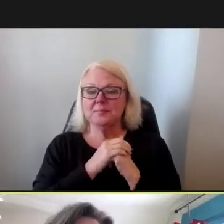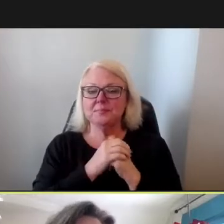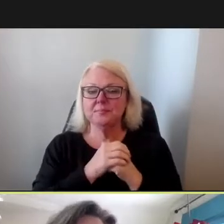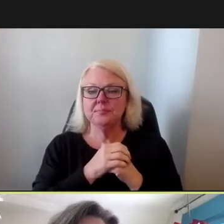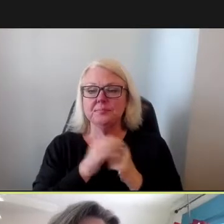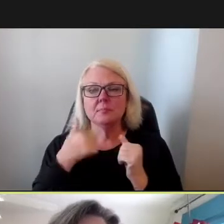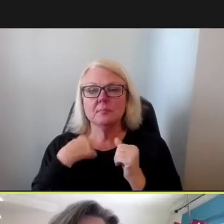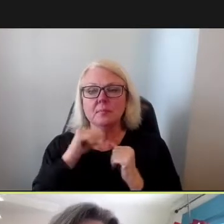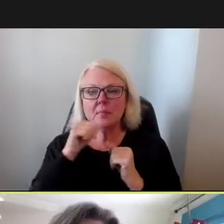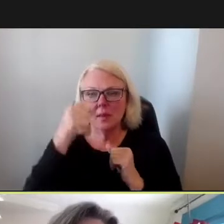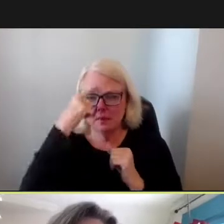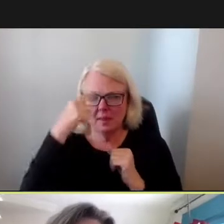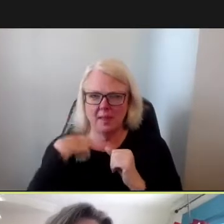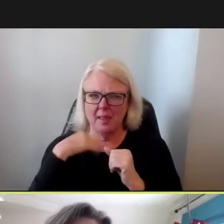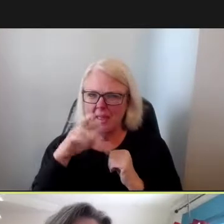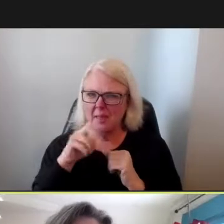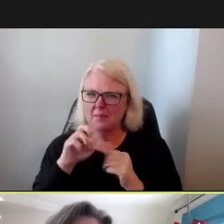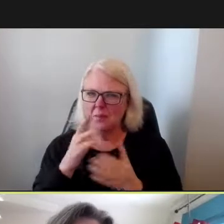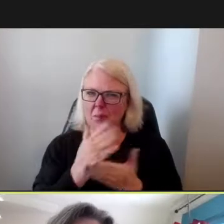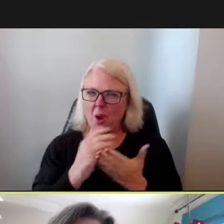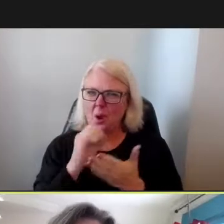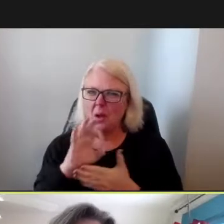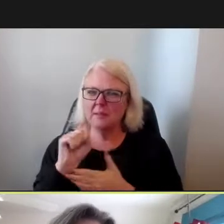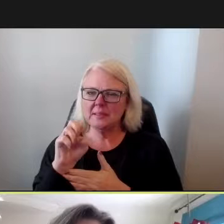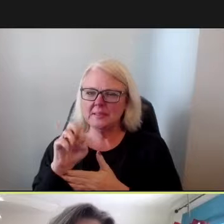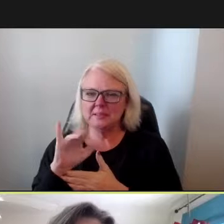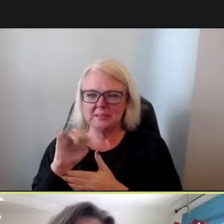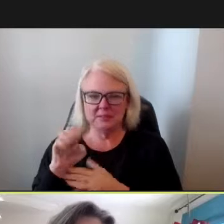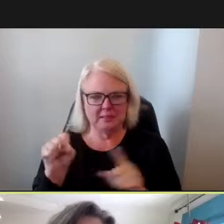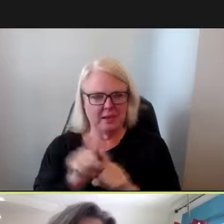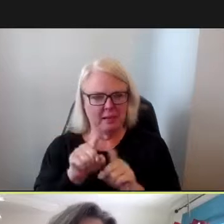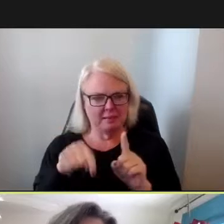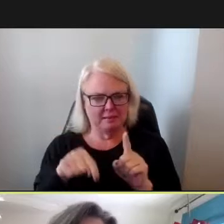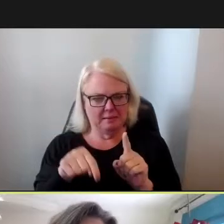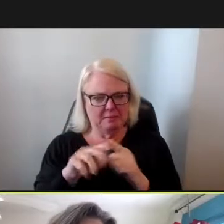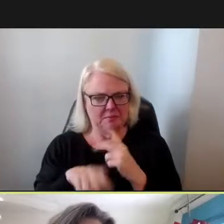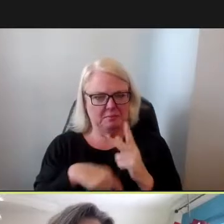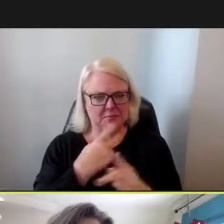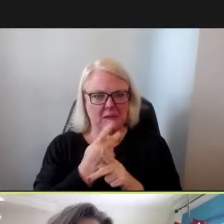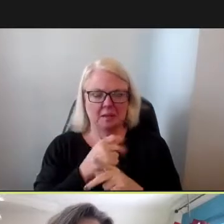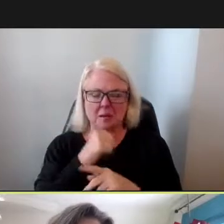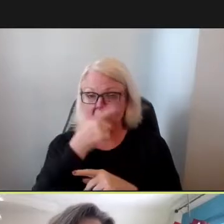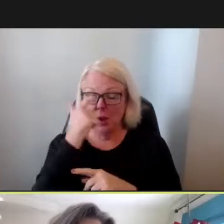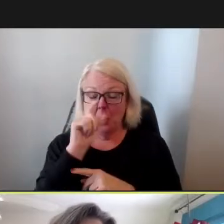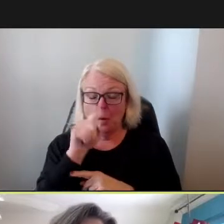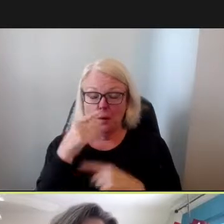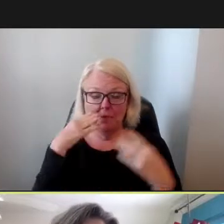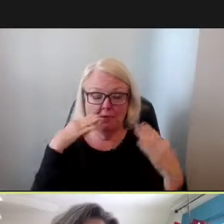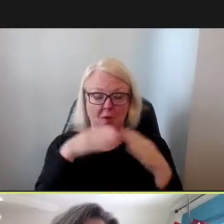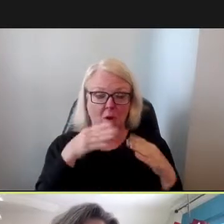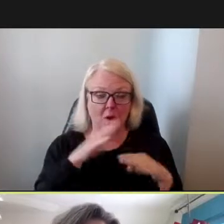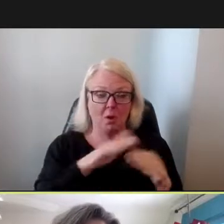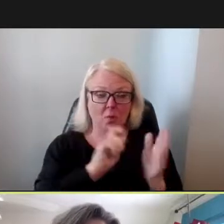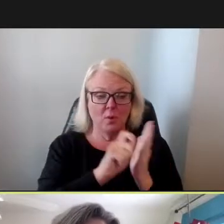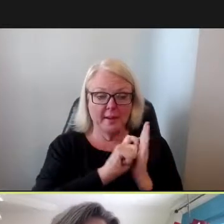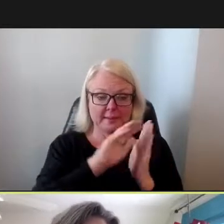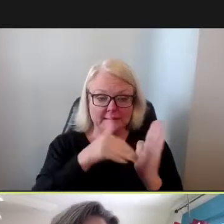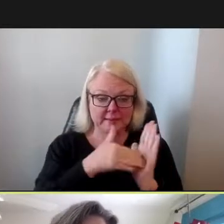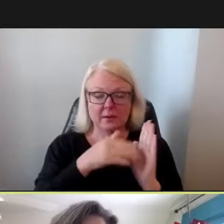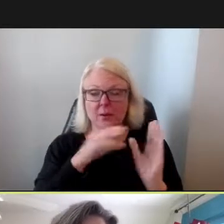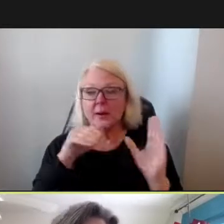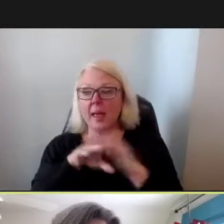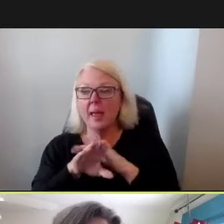don't think I've ever been part of a series quite like this one, not just because it focuses on writing centers and